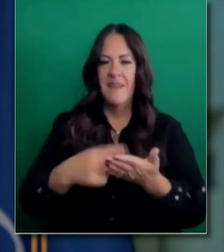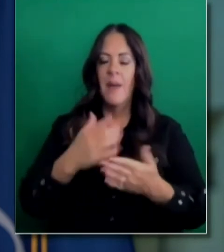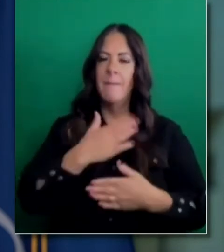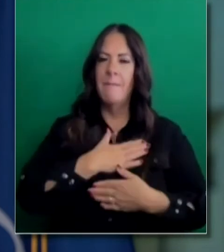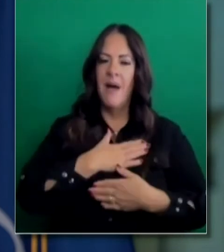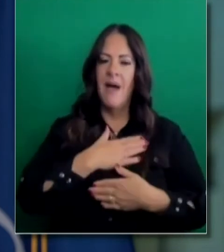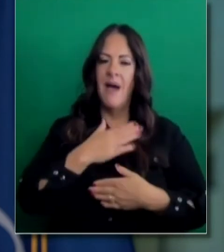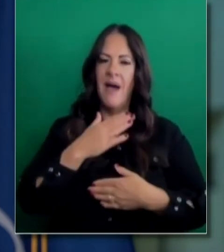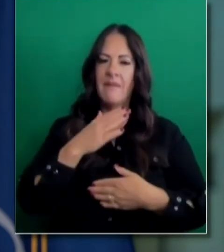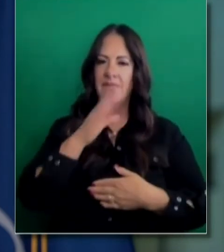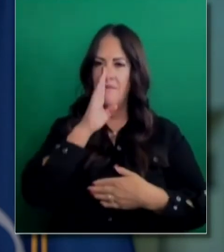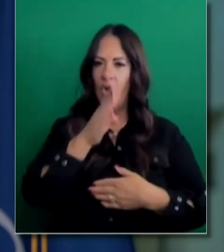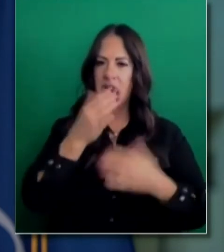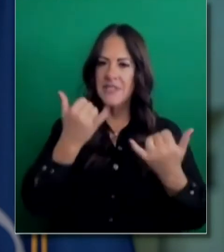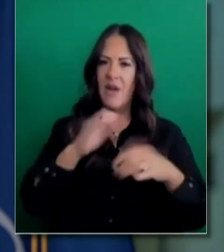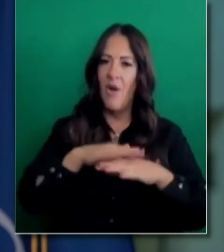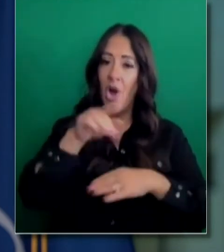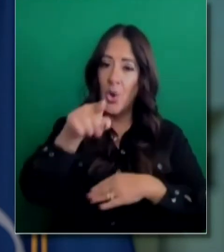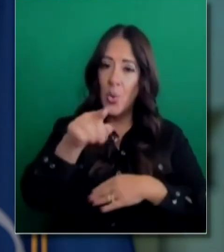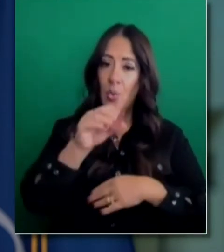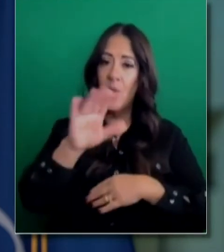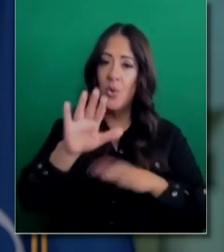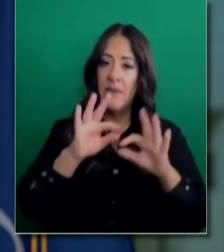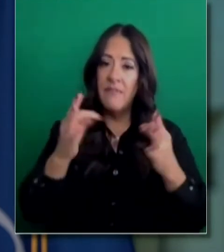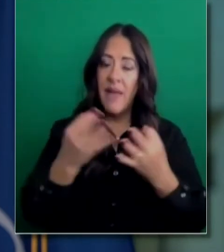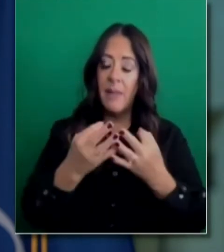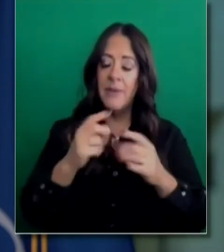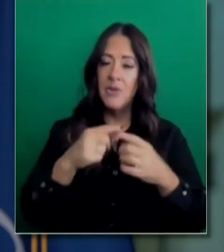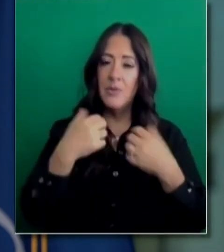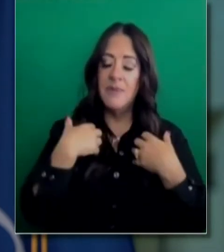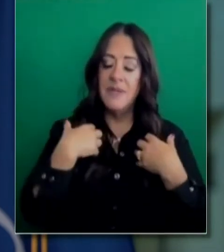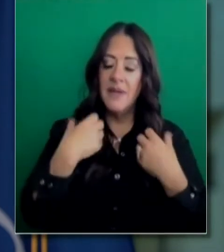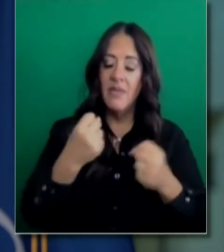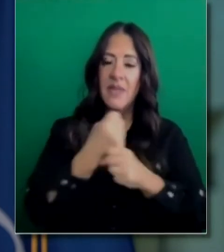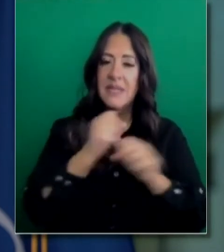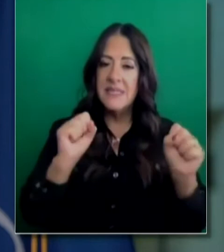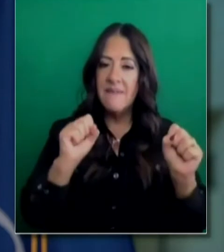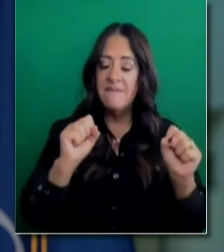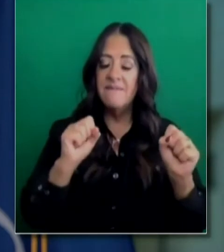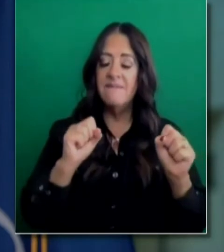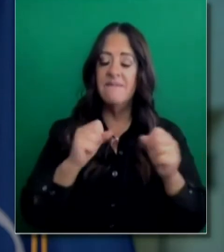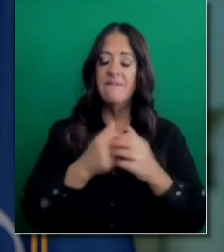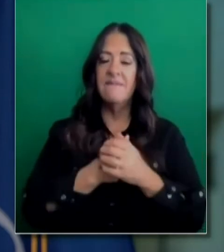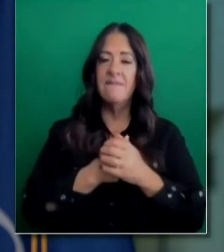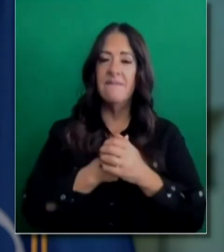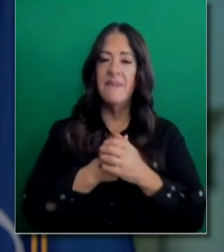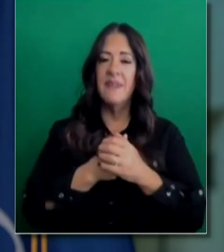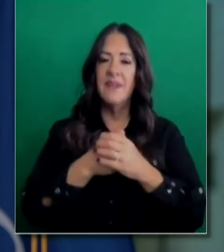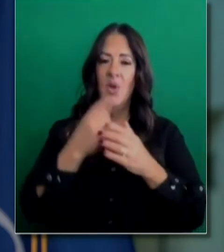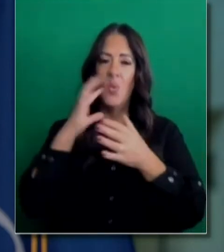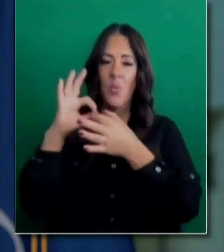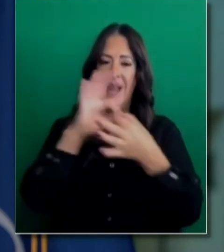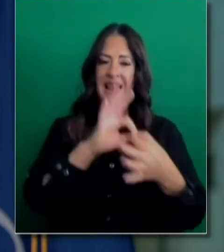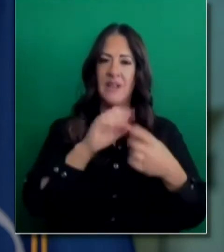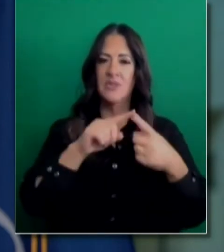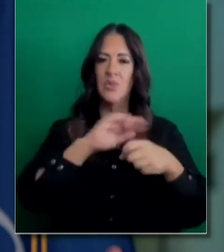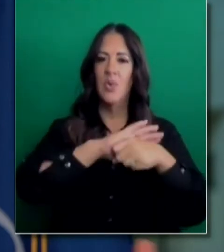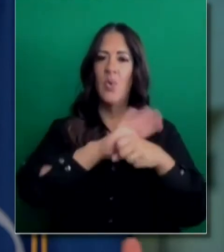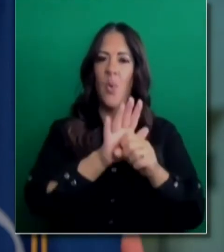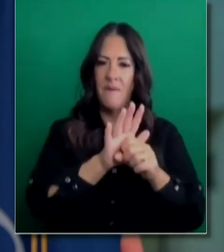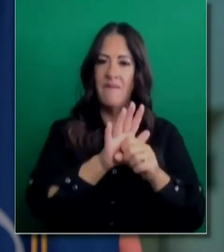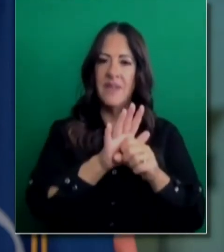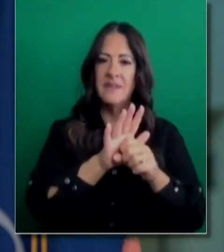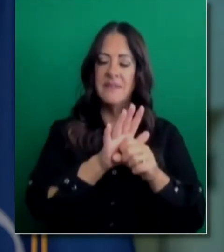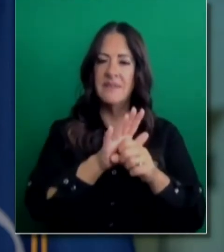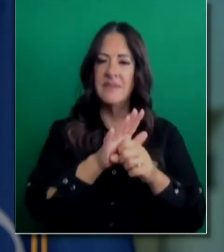you and your family and your safety as it relates to issues associated with getting us through